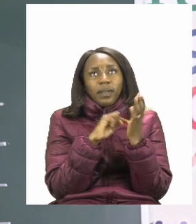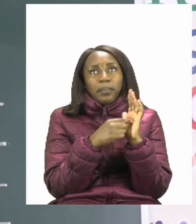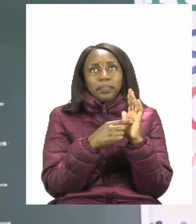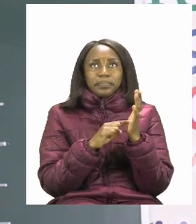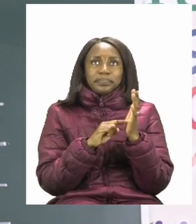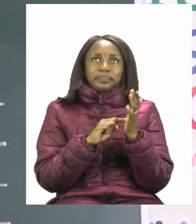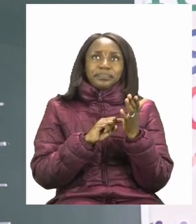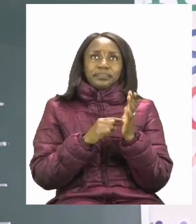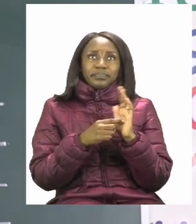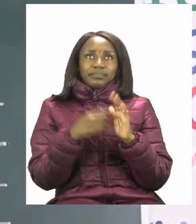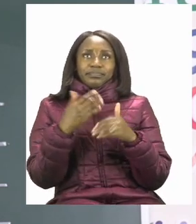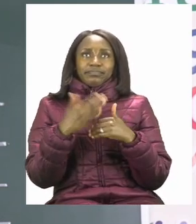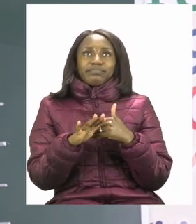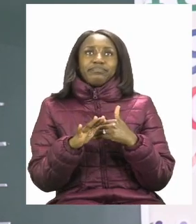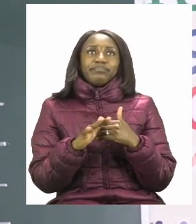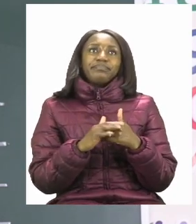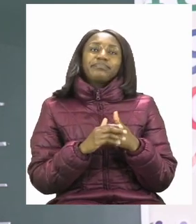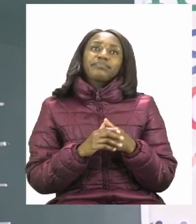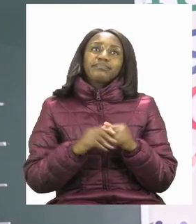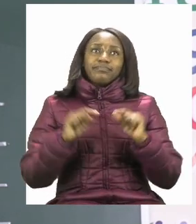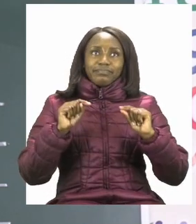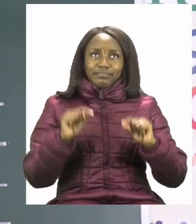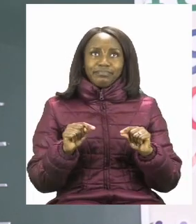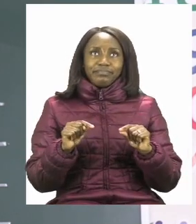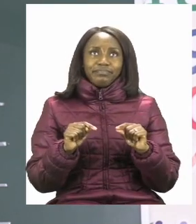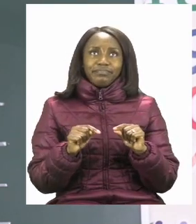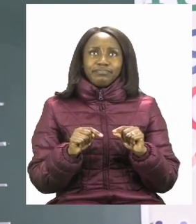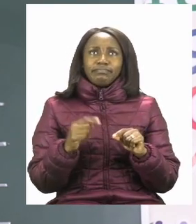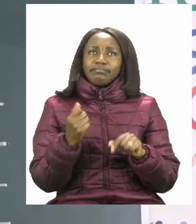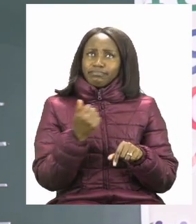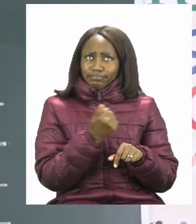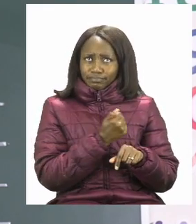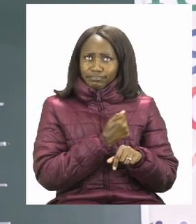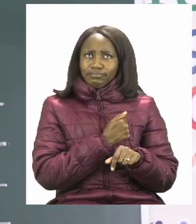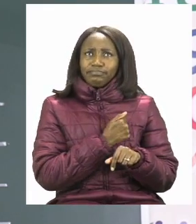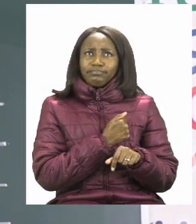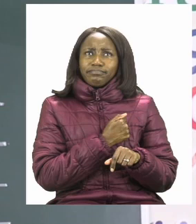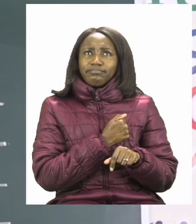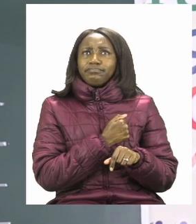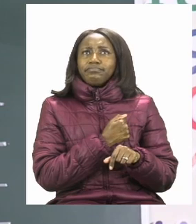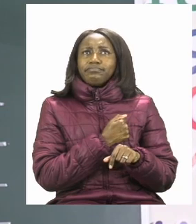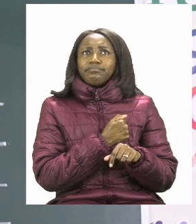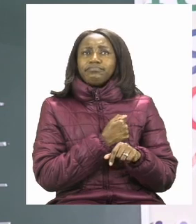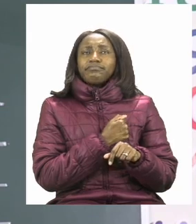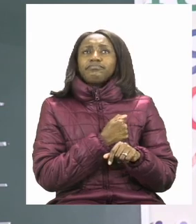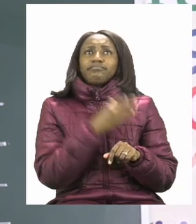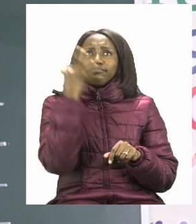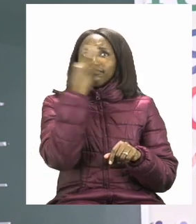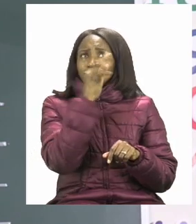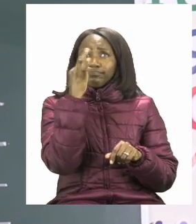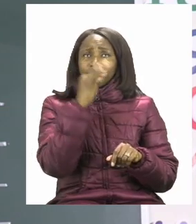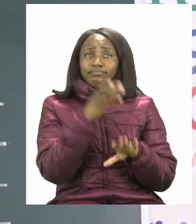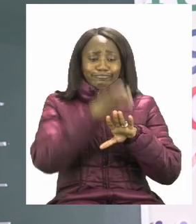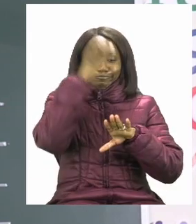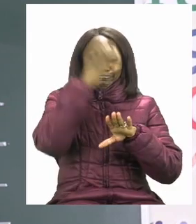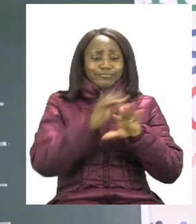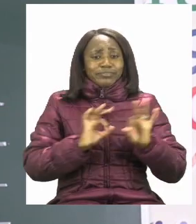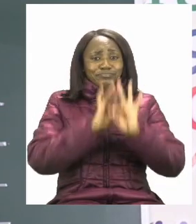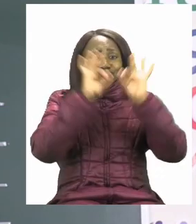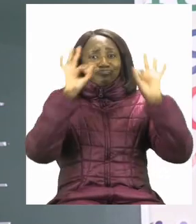full stop. Now my sentence says, Mother had a